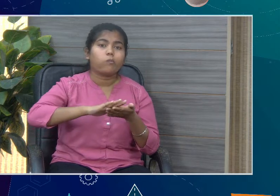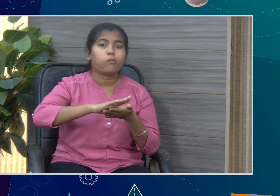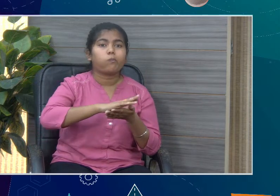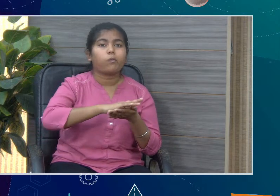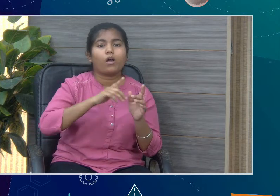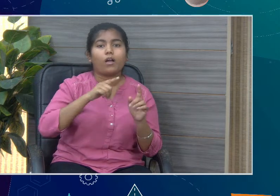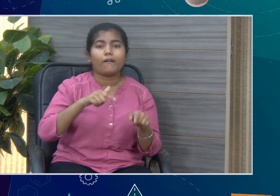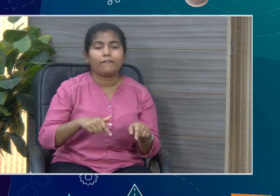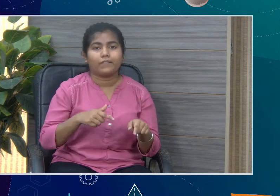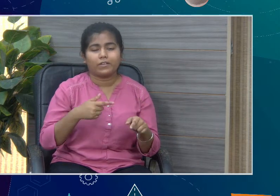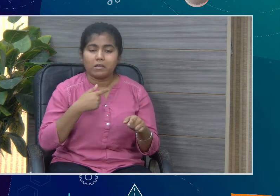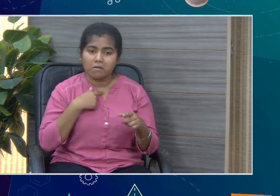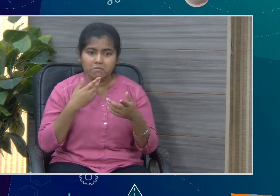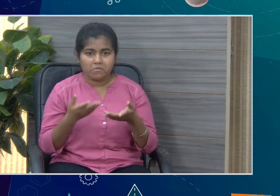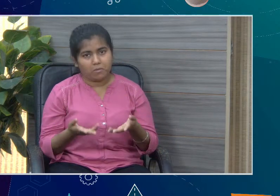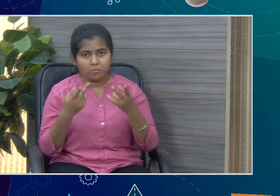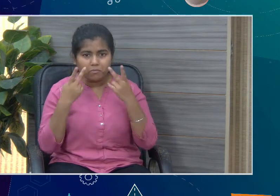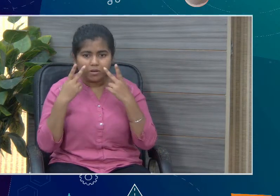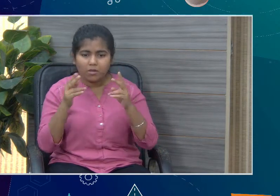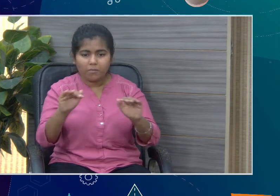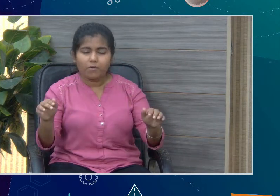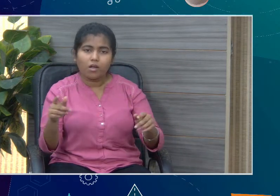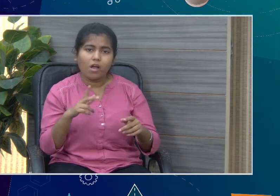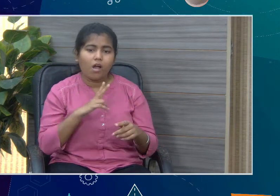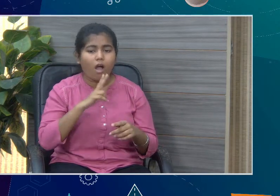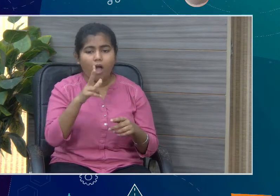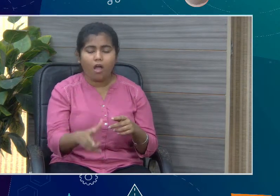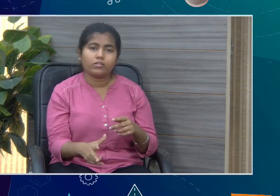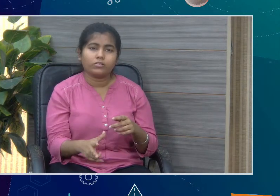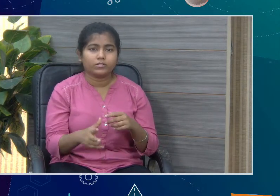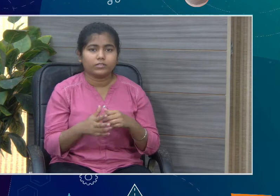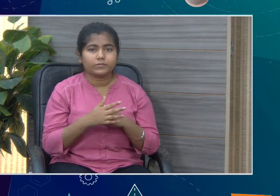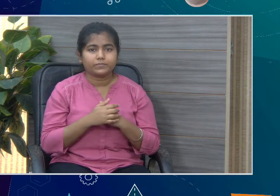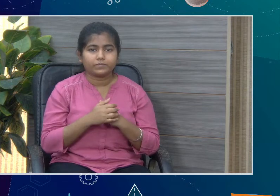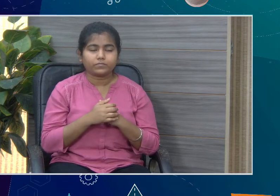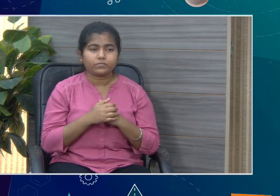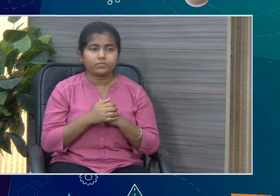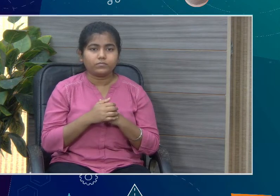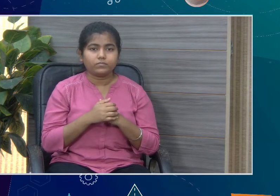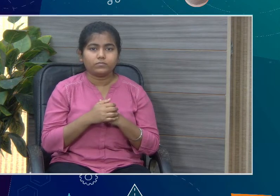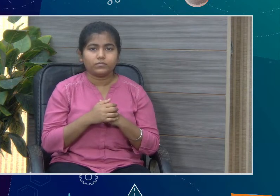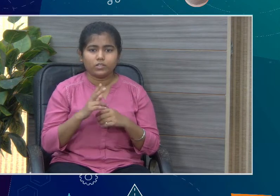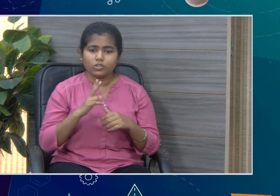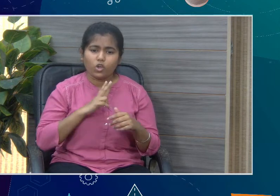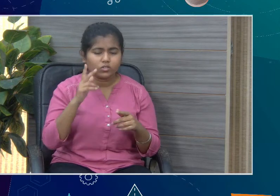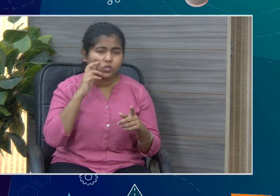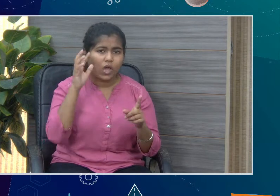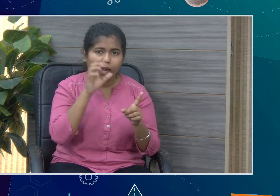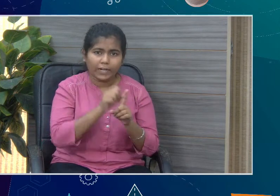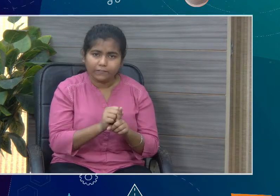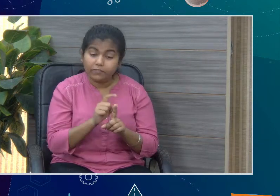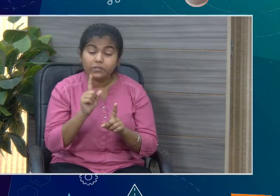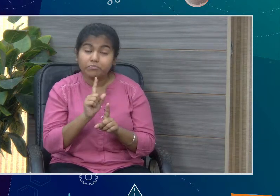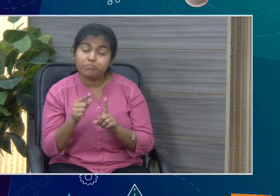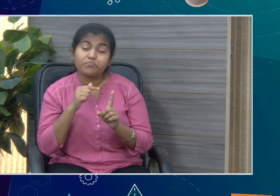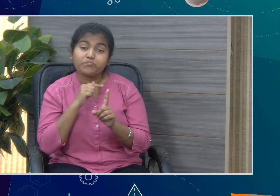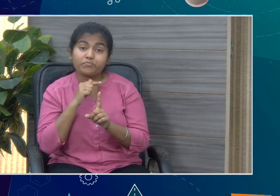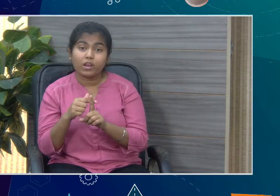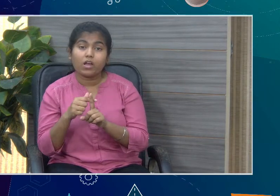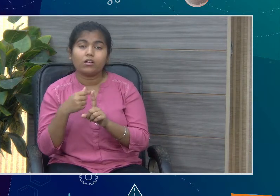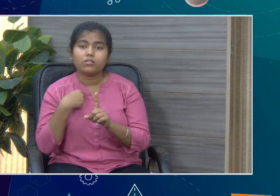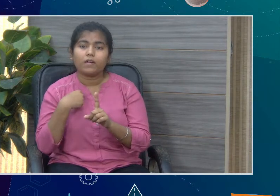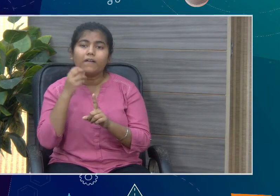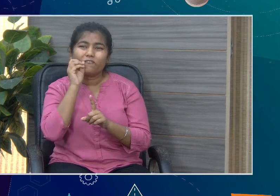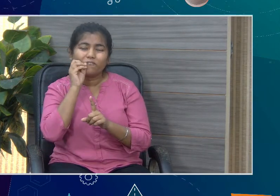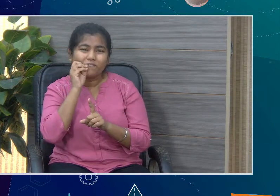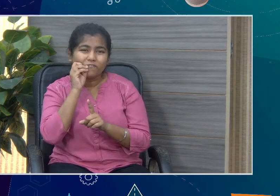And over here we can tell the students, It's in tactile. not just to identify, but we can also